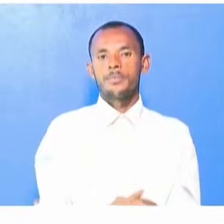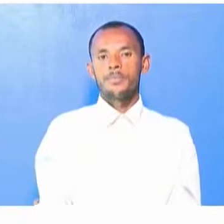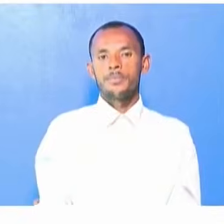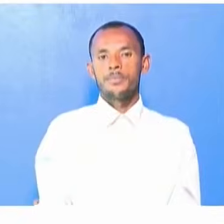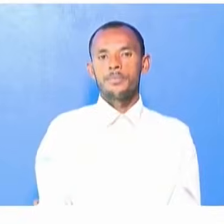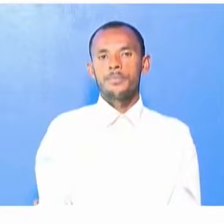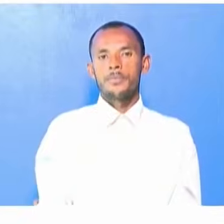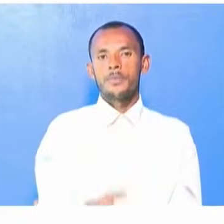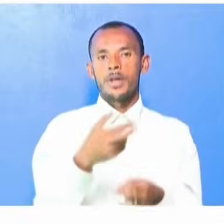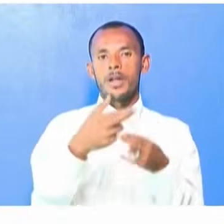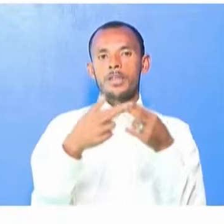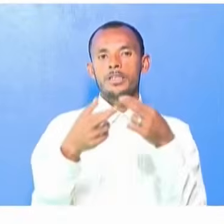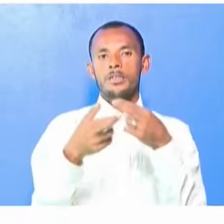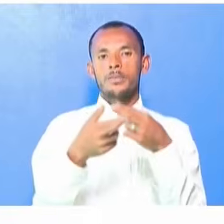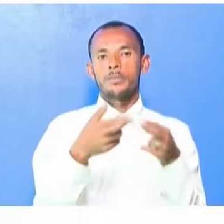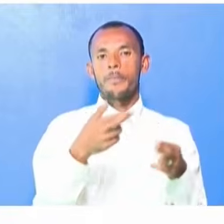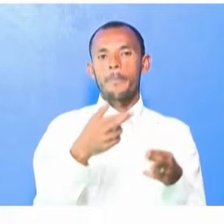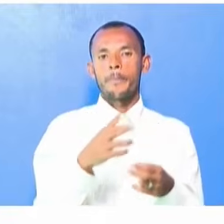relationship